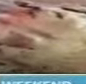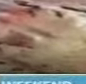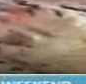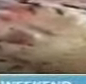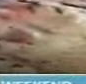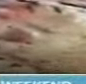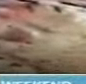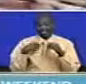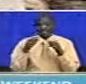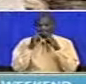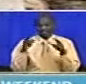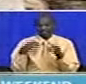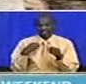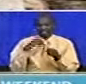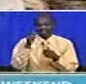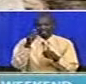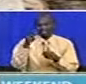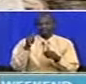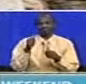Living in harmony in the Tana Delta.